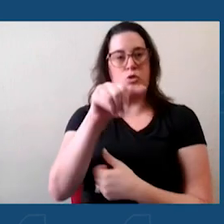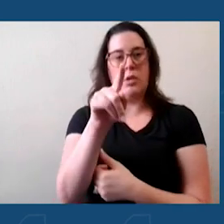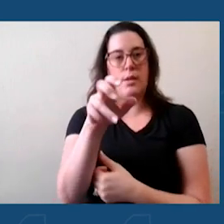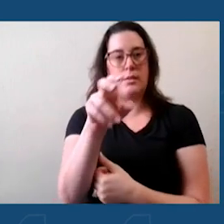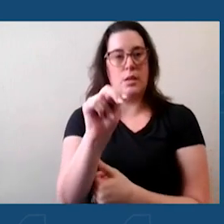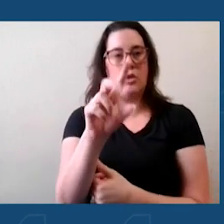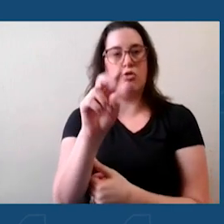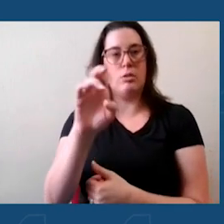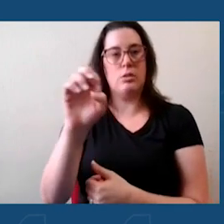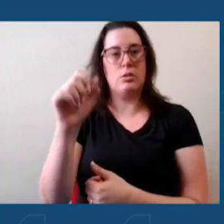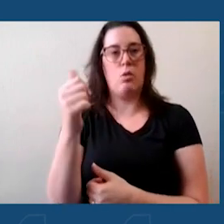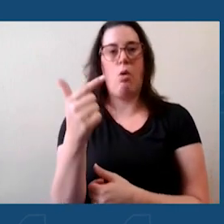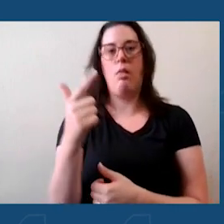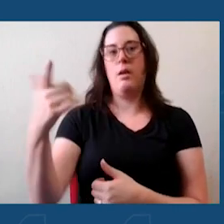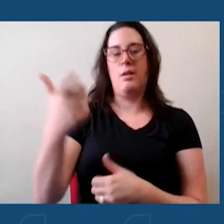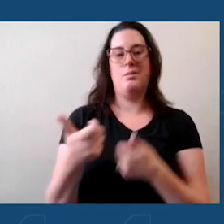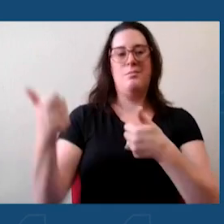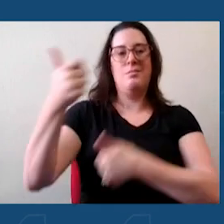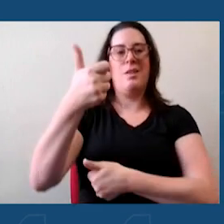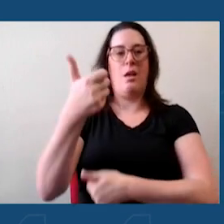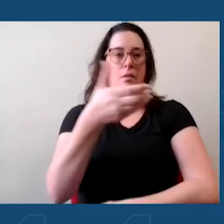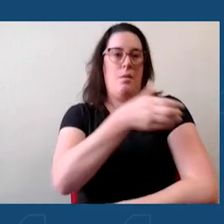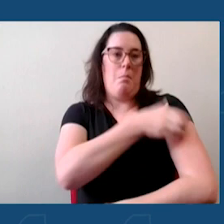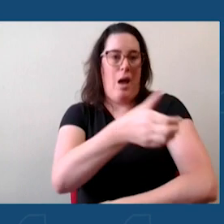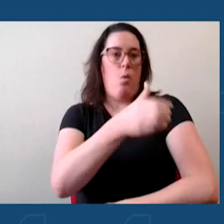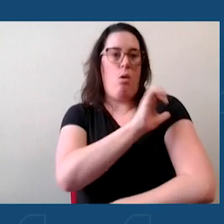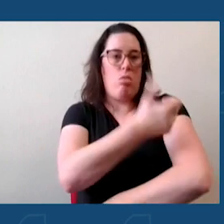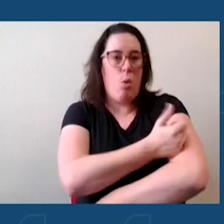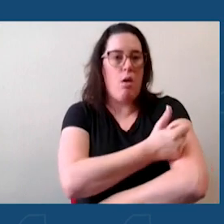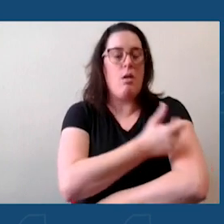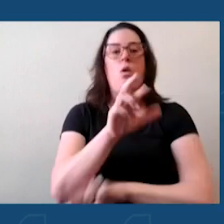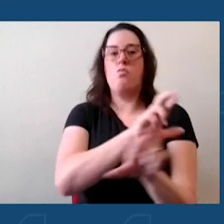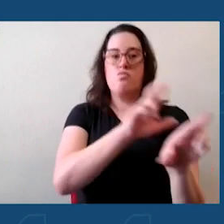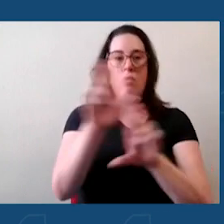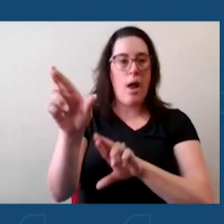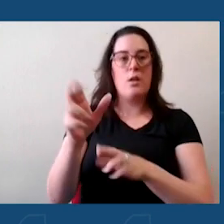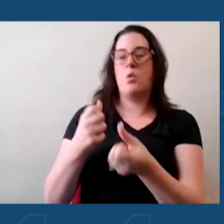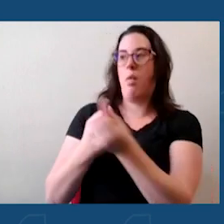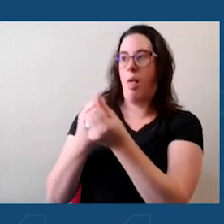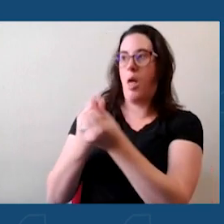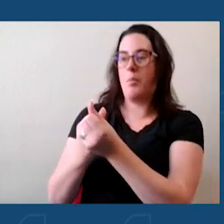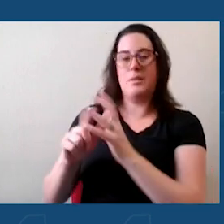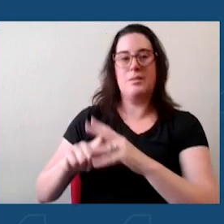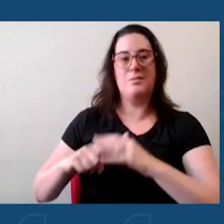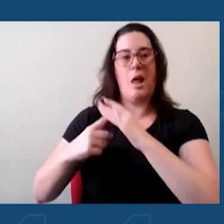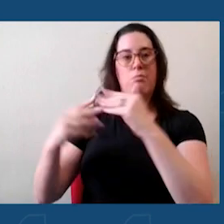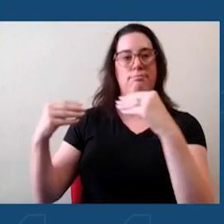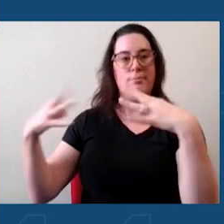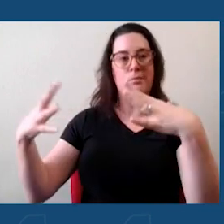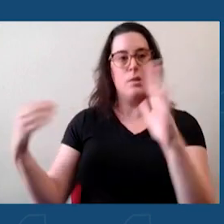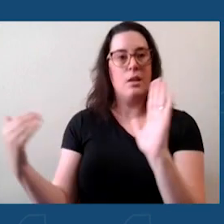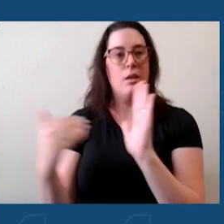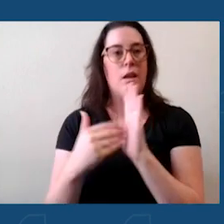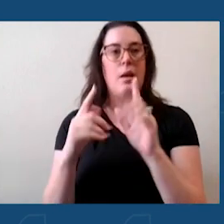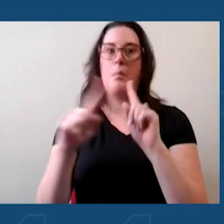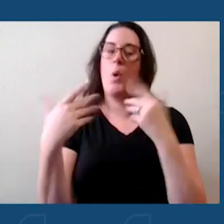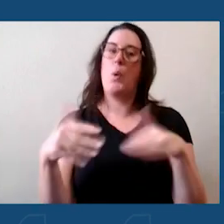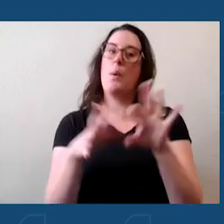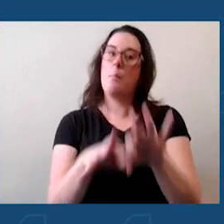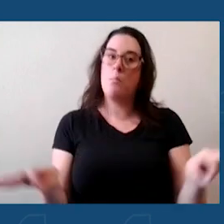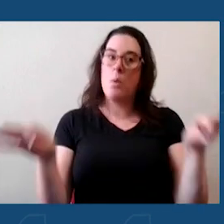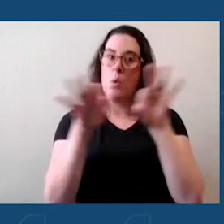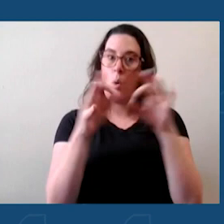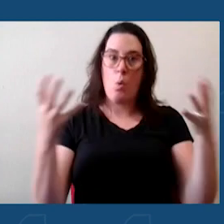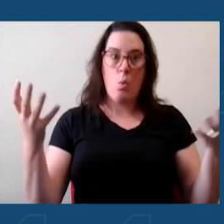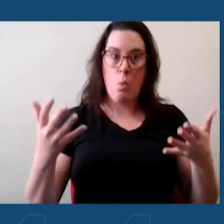Authority, New York State Power Authority, and they're prepared to assist in restoring the grid. But most importantly, here's the message. We will be